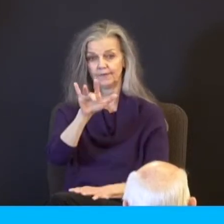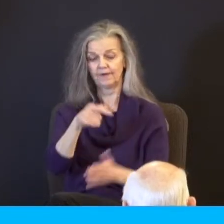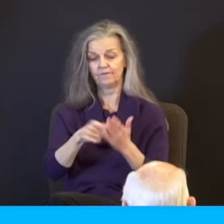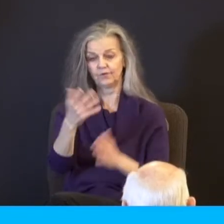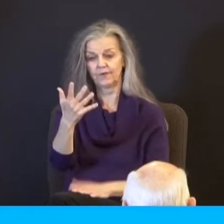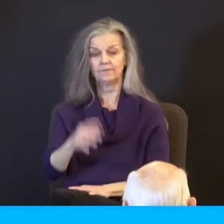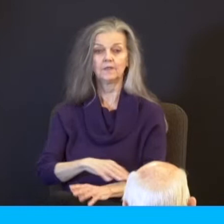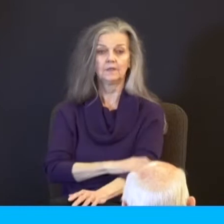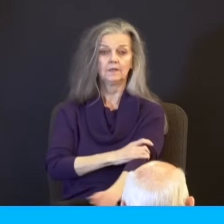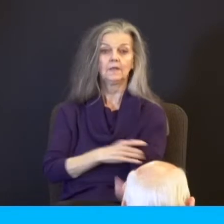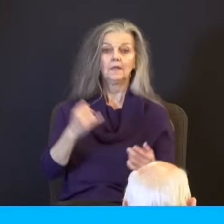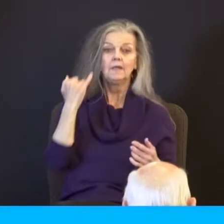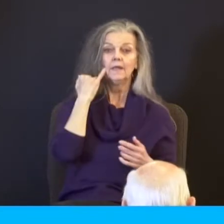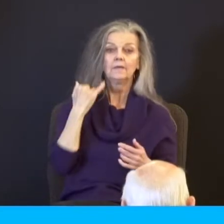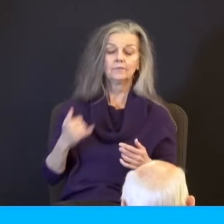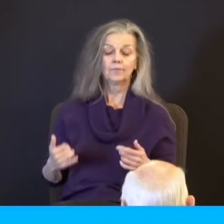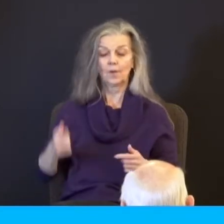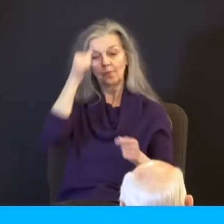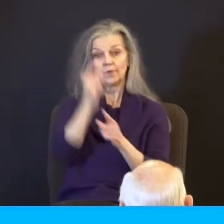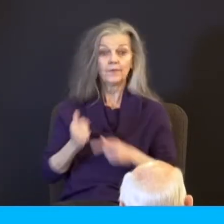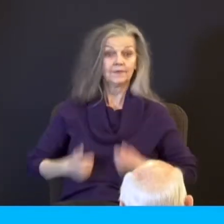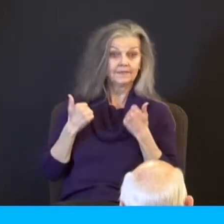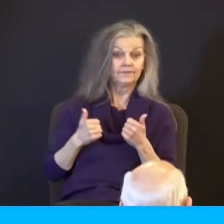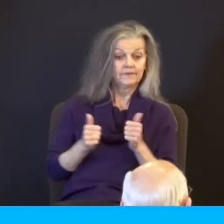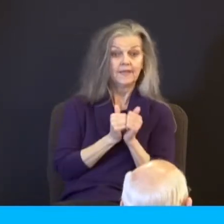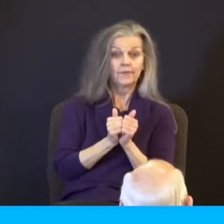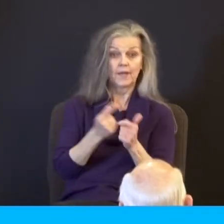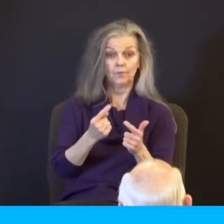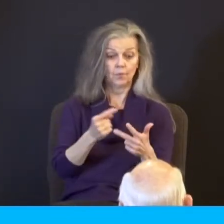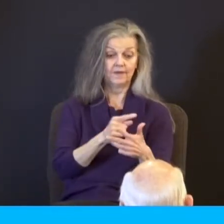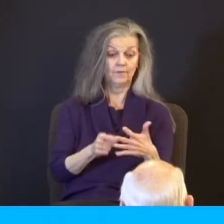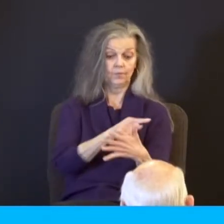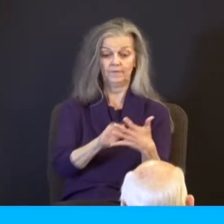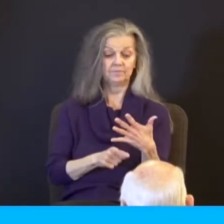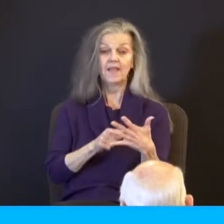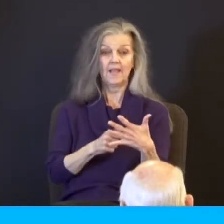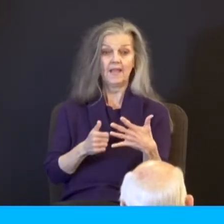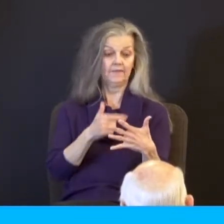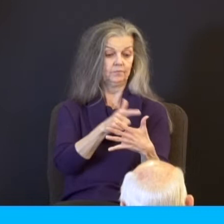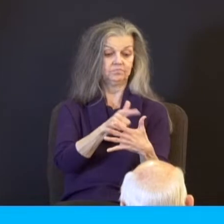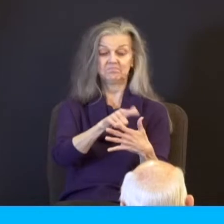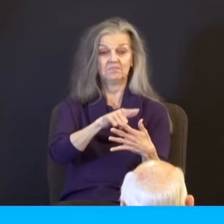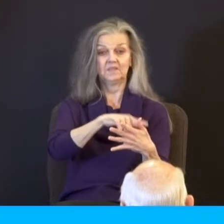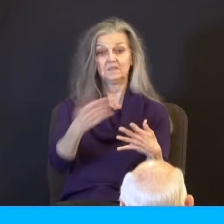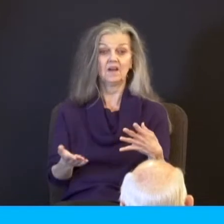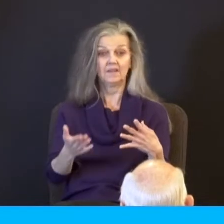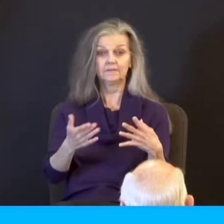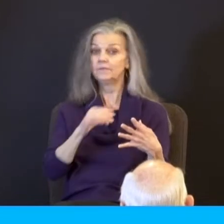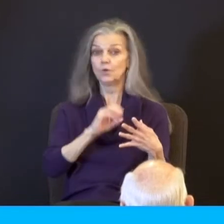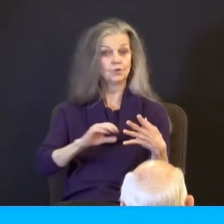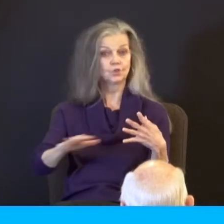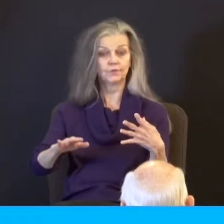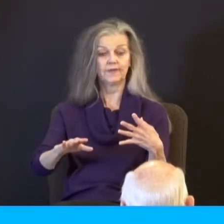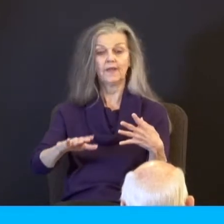If brethren dwell together, and one of them die, and have no child, that's our case we're dealing with now, the